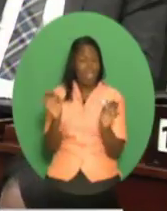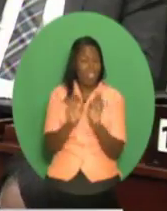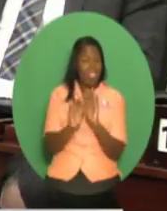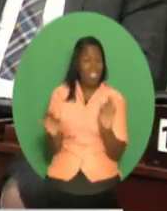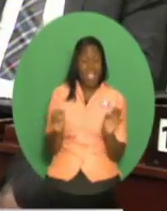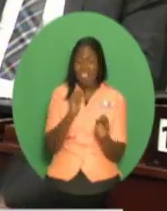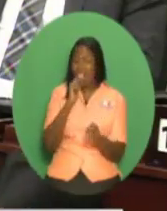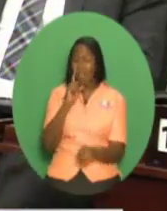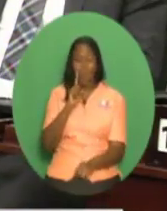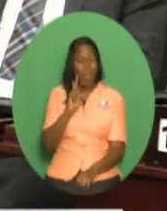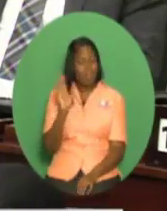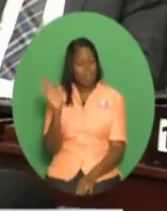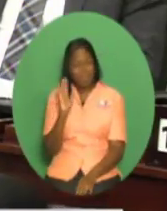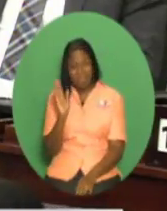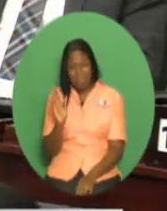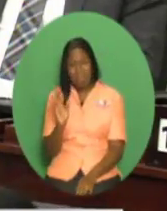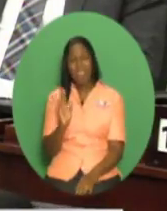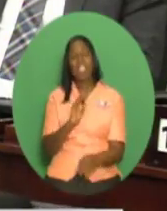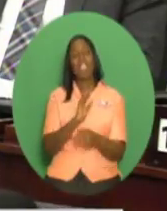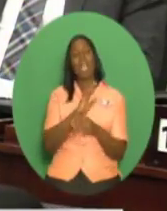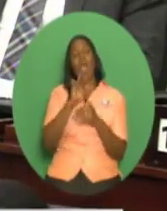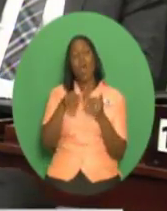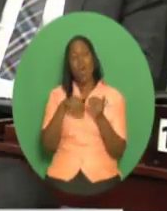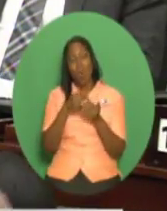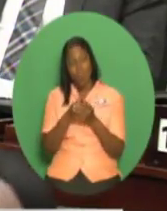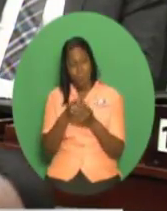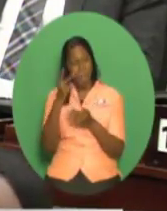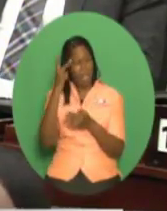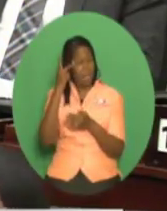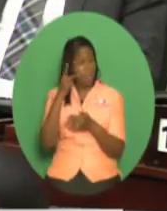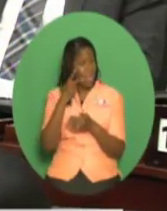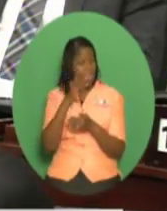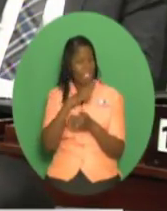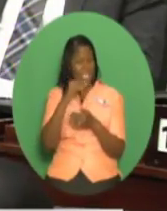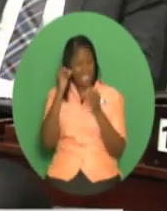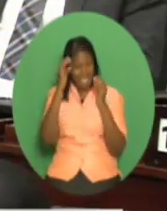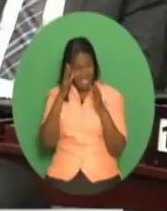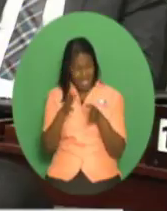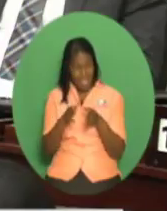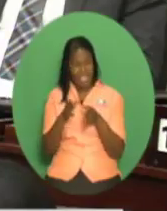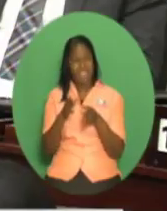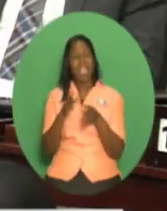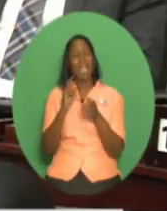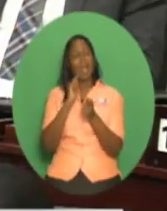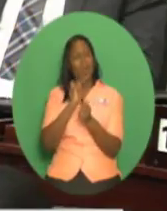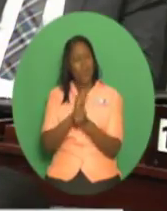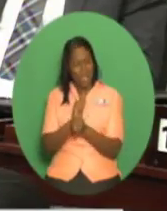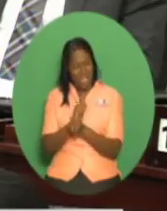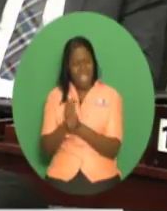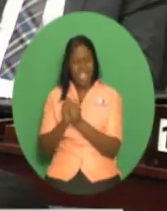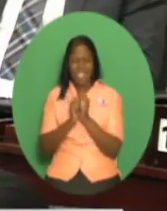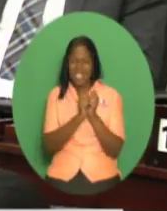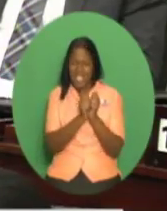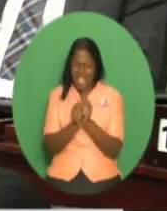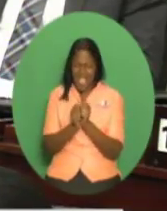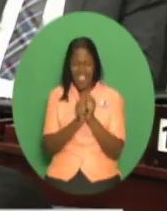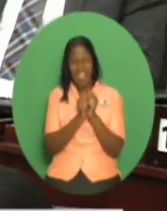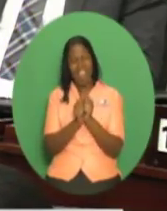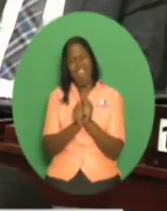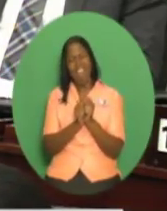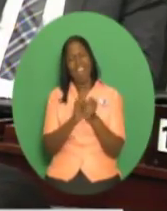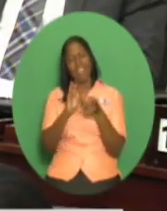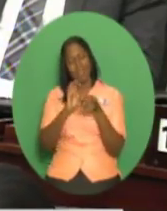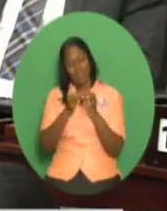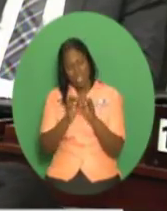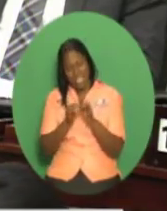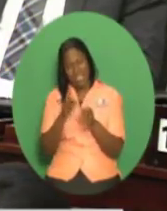of the parents and the teachers. There are problems, we admit that there are problems, but we have come together in solving the